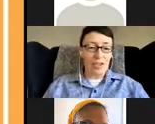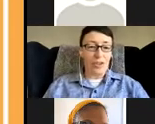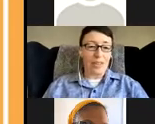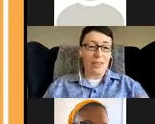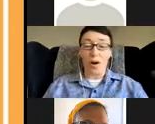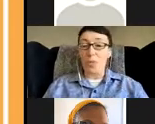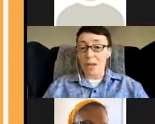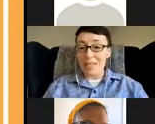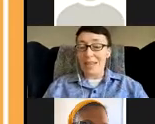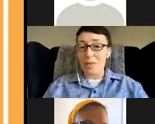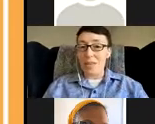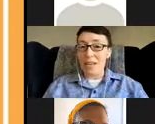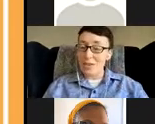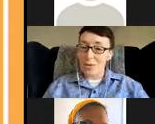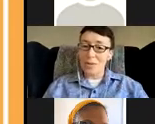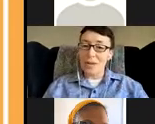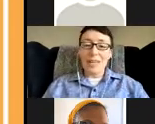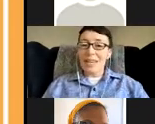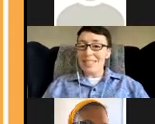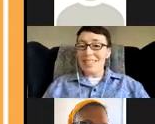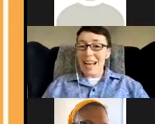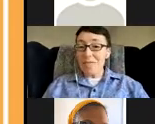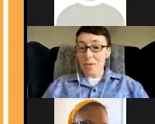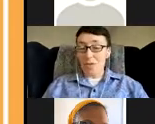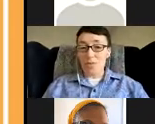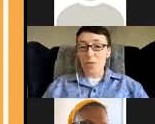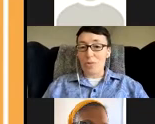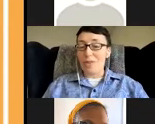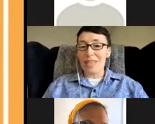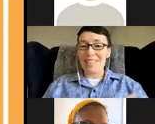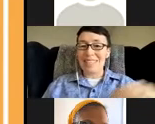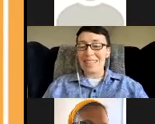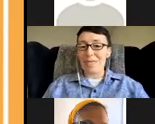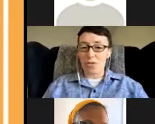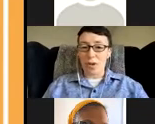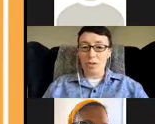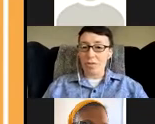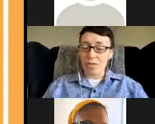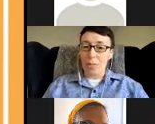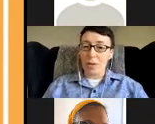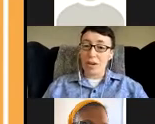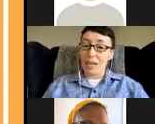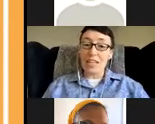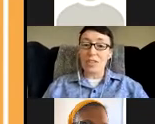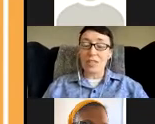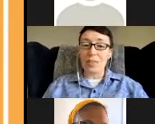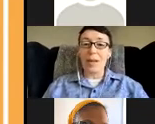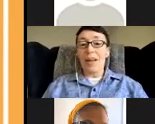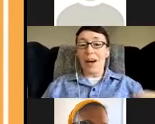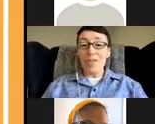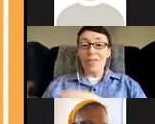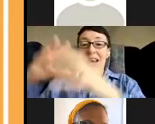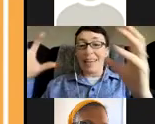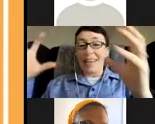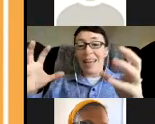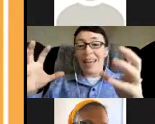and ensuring that there are ways to get it when they do. It doesn't have to be through the existing infrastructure of the family regulation system,